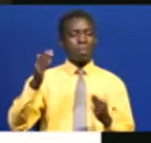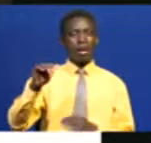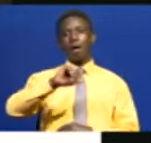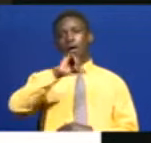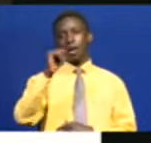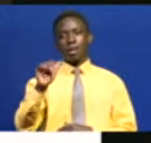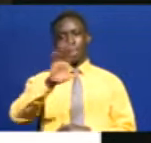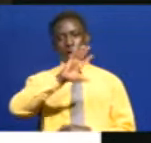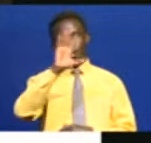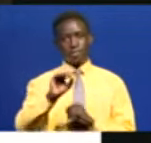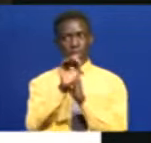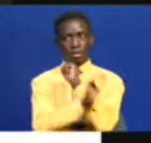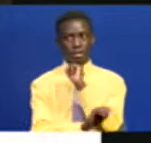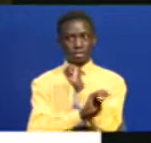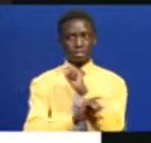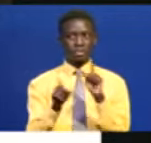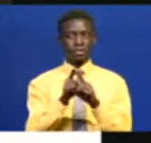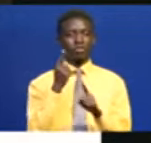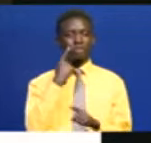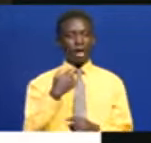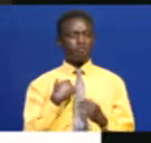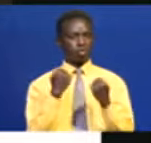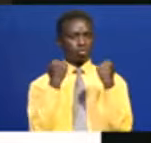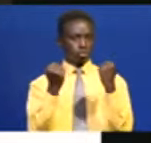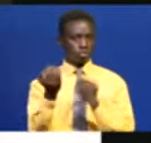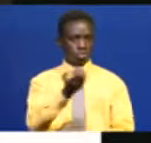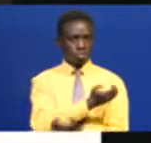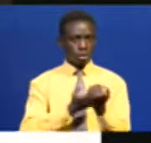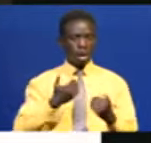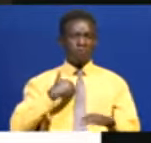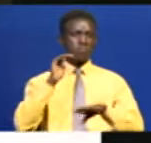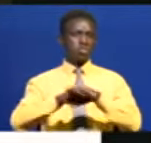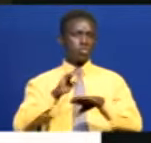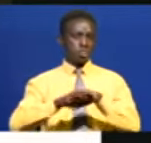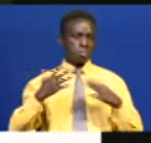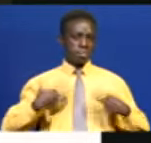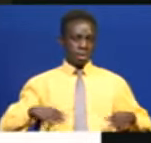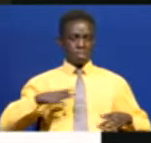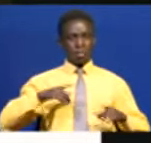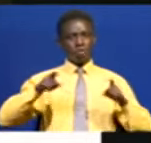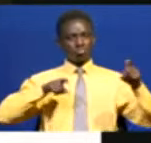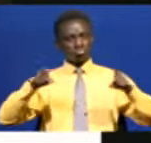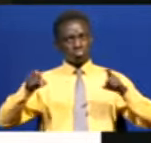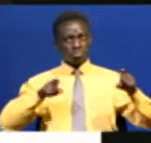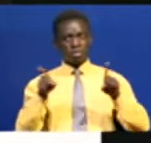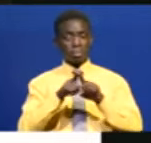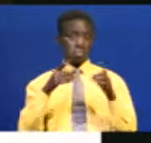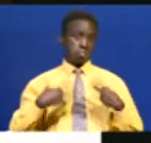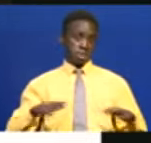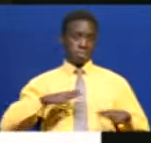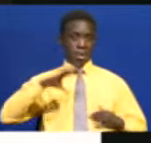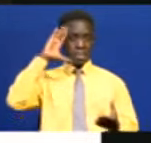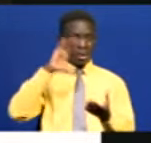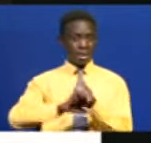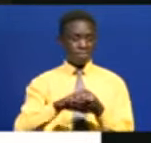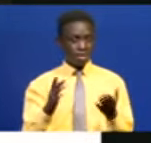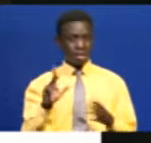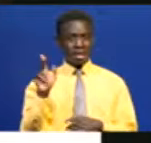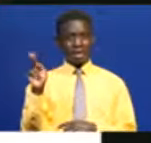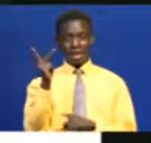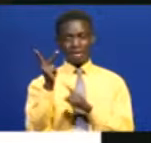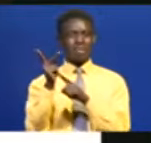countries, and a stable economy and a good democracy, and people believe that, Turkish people believe that Kenya is a